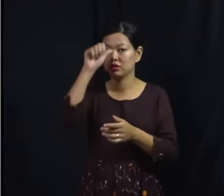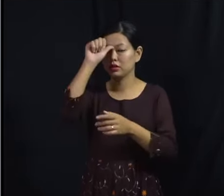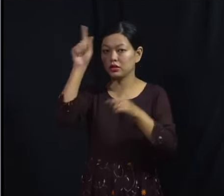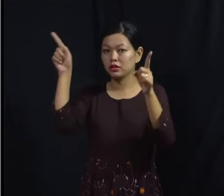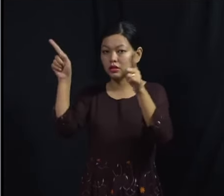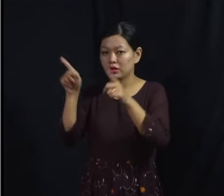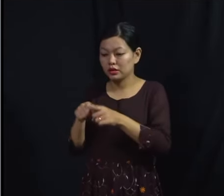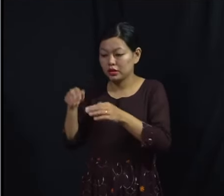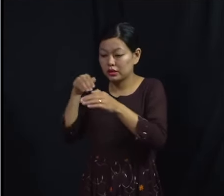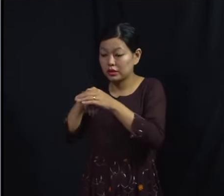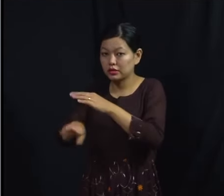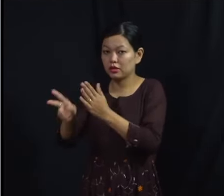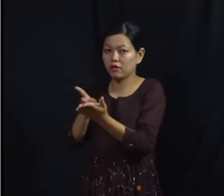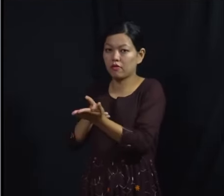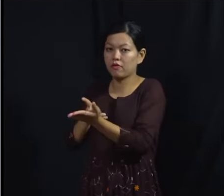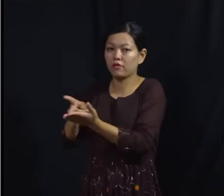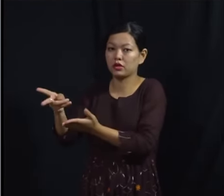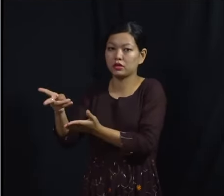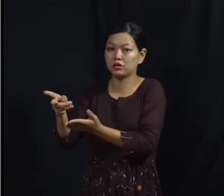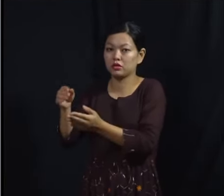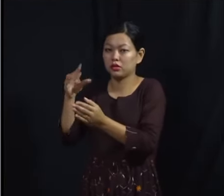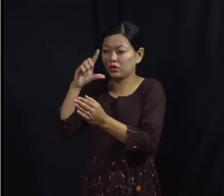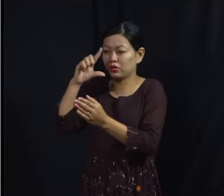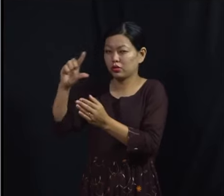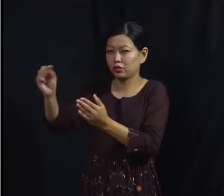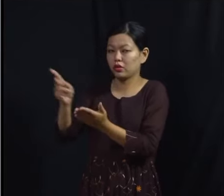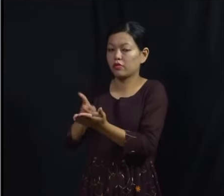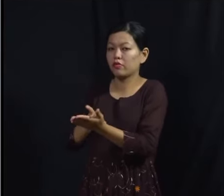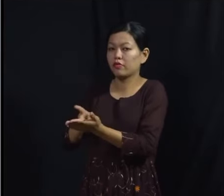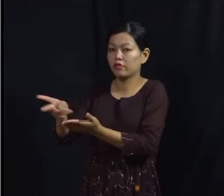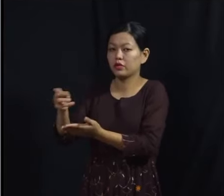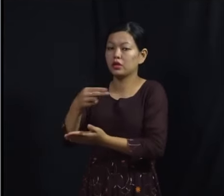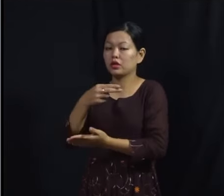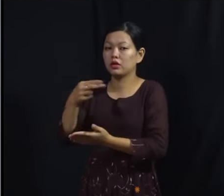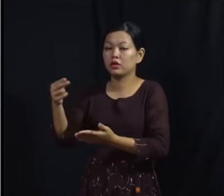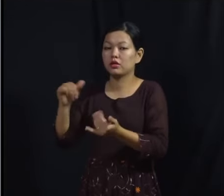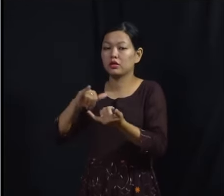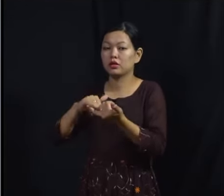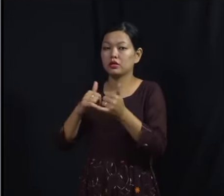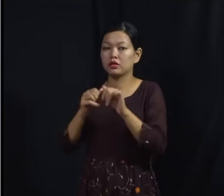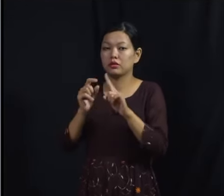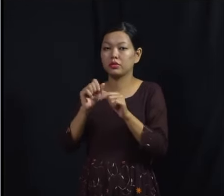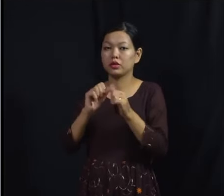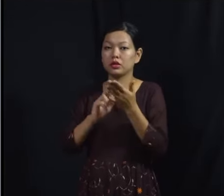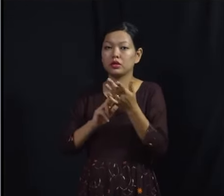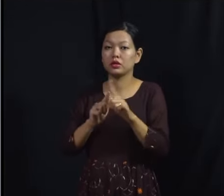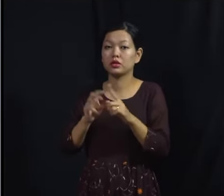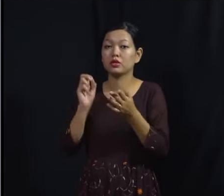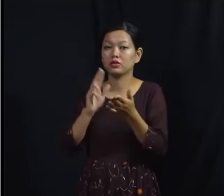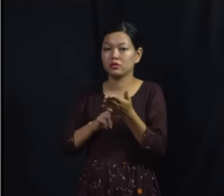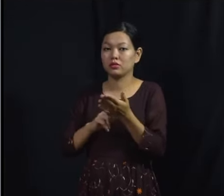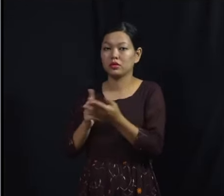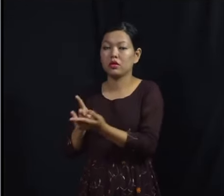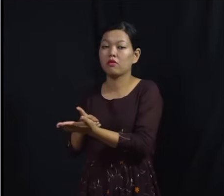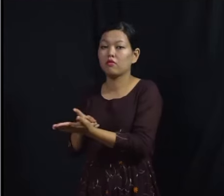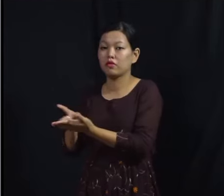a village called Sabato. So we all know that when it comes to villages, villages are a little far removed from